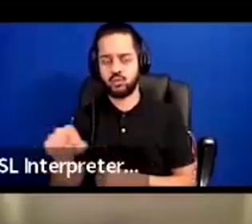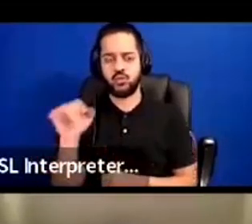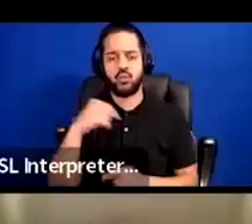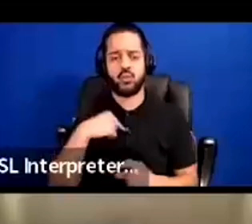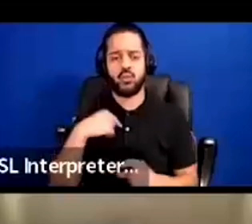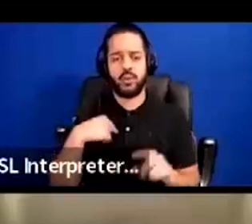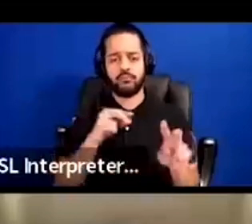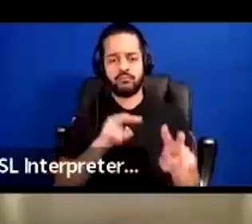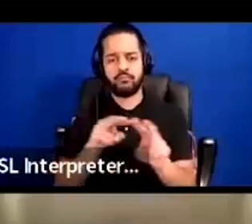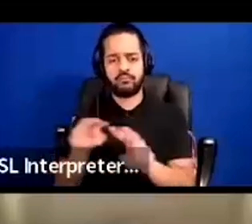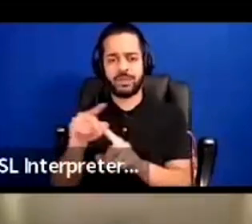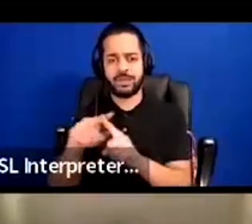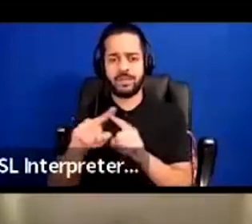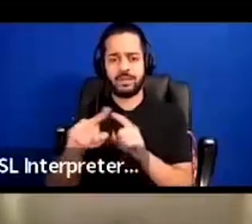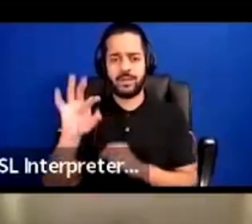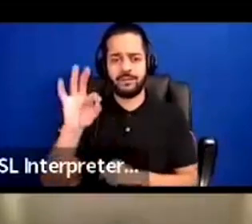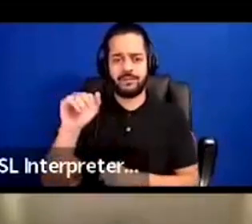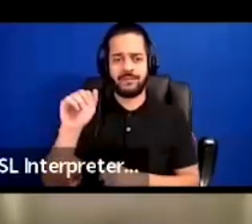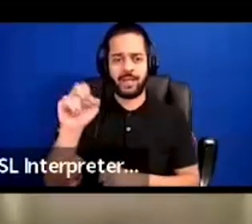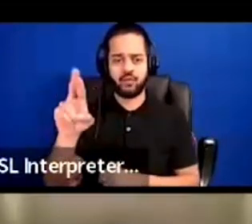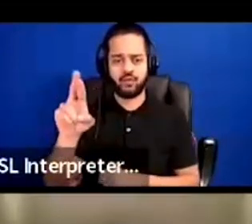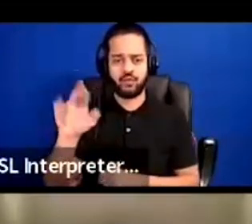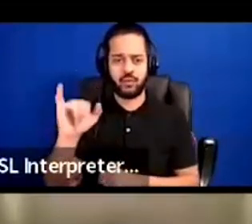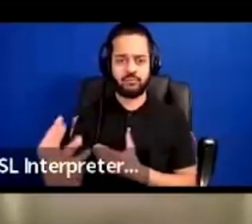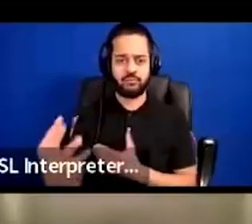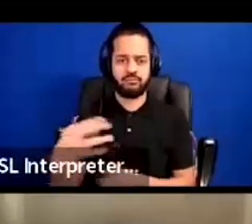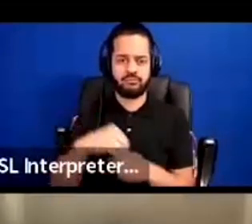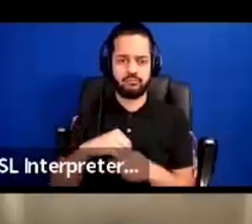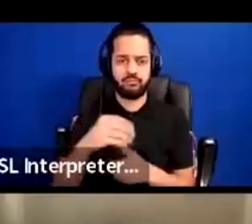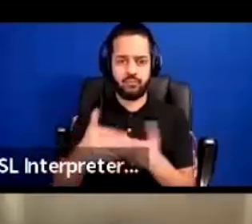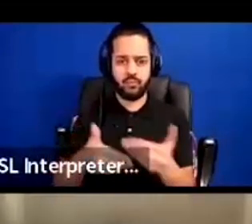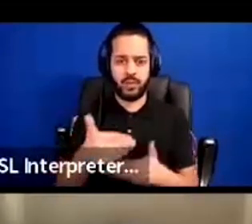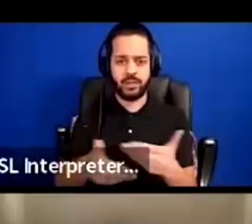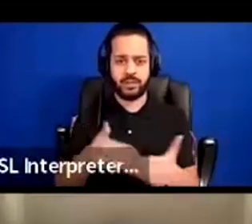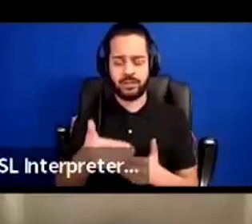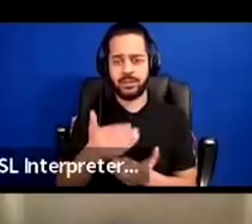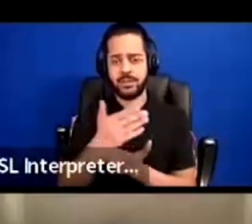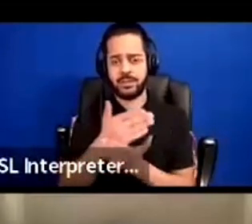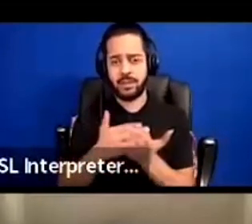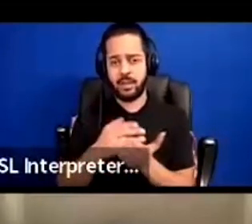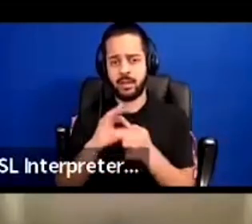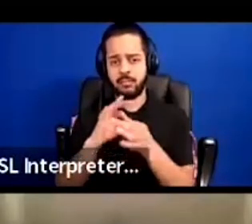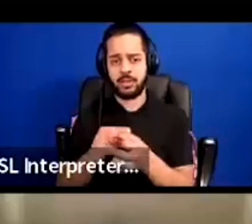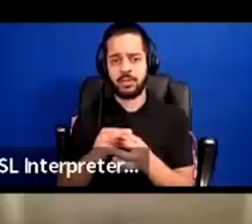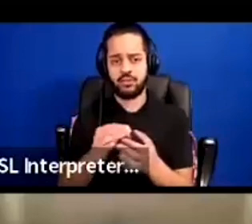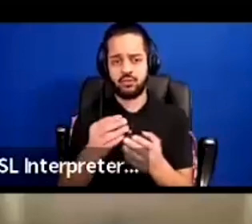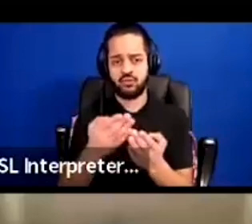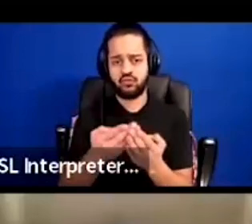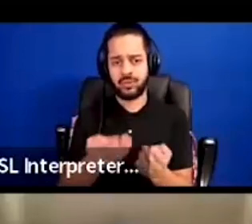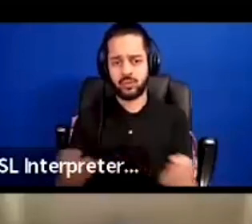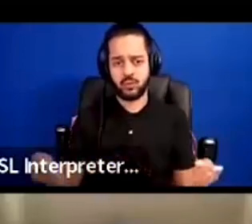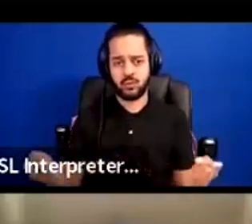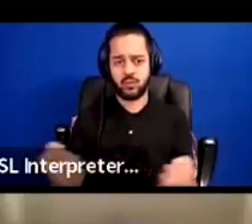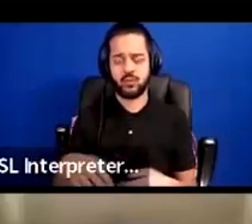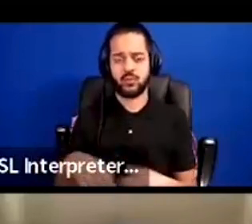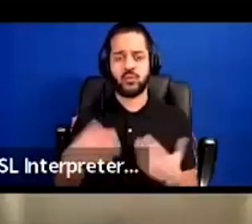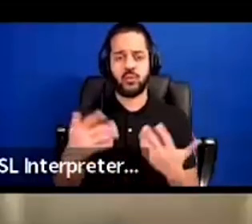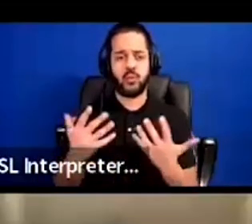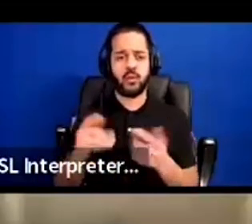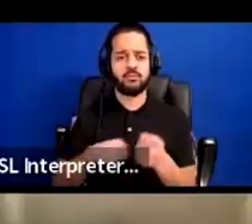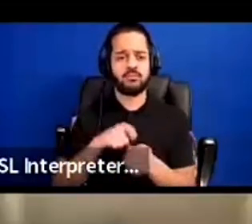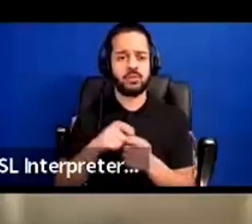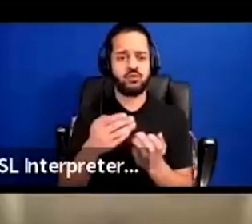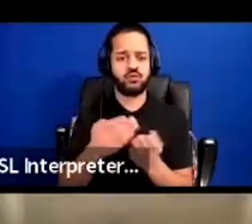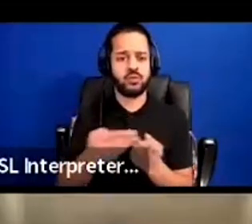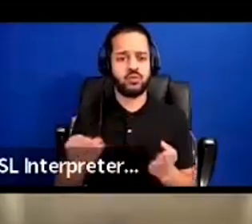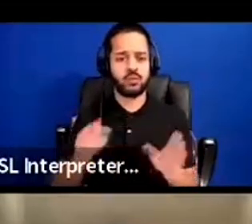differing factors that go into that. Some of it is about resources and what resources systems